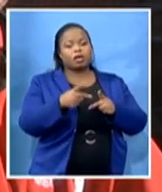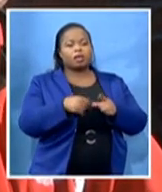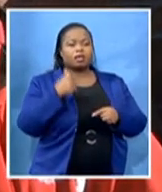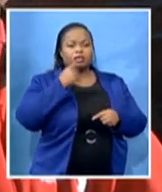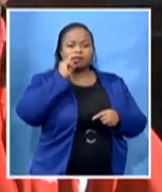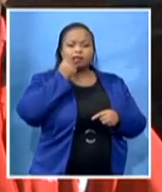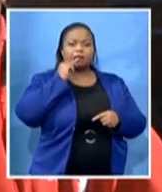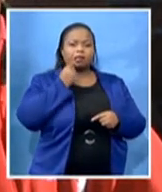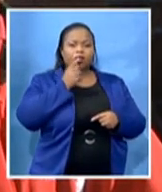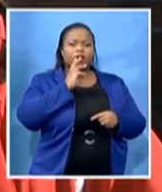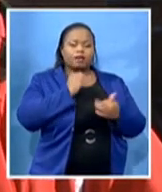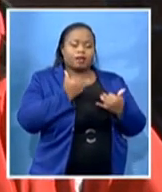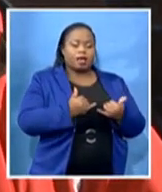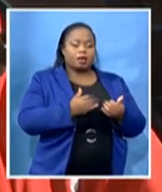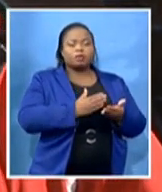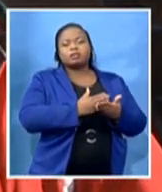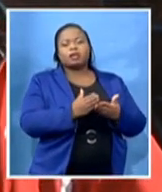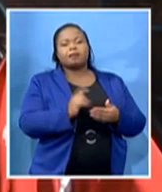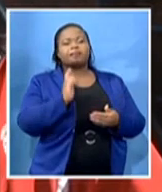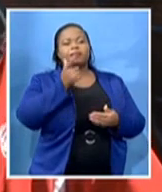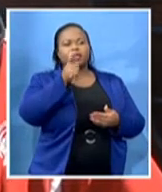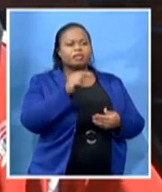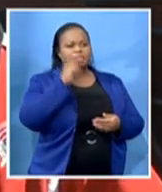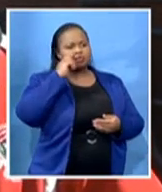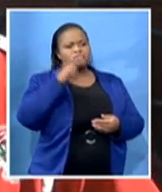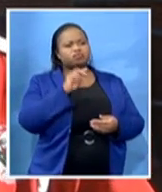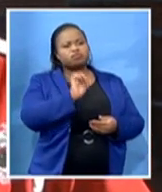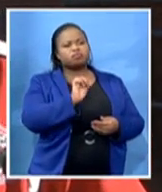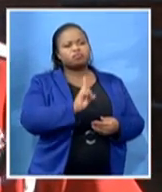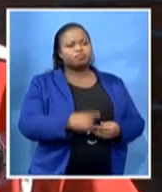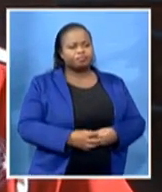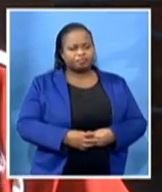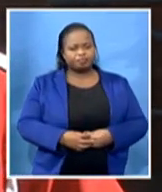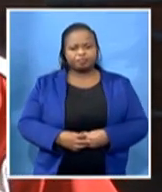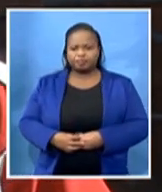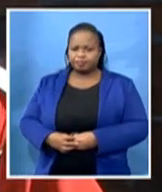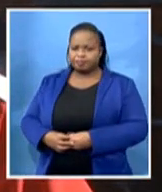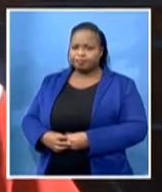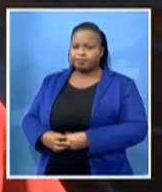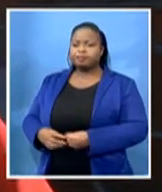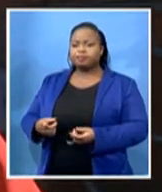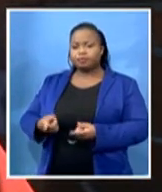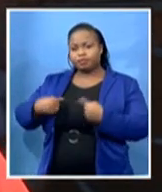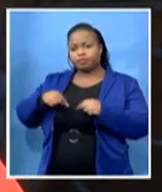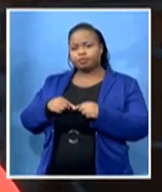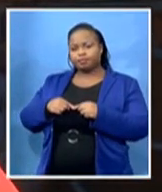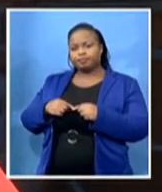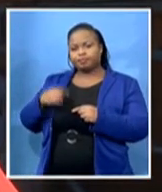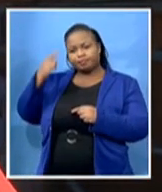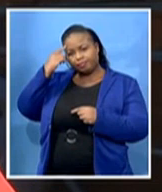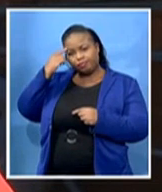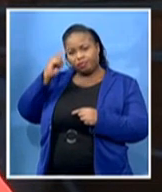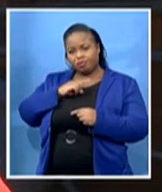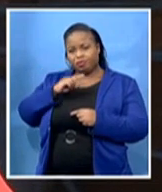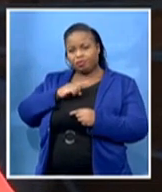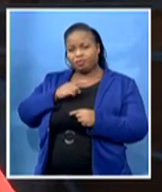your view with regard to that? Well, we suspect that in terms of the capacity, really, from the employer side, they